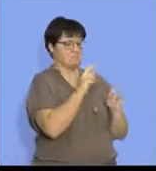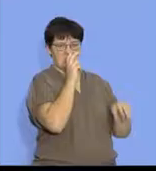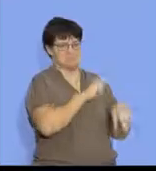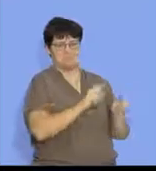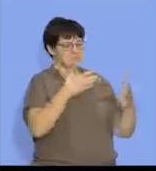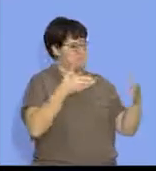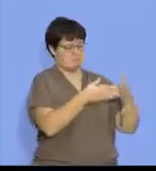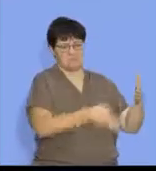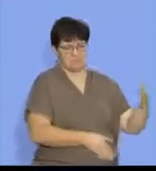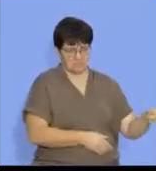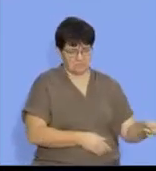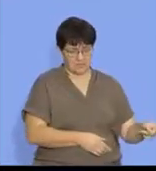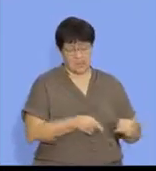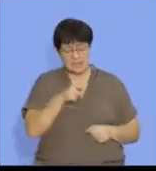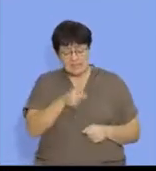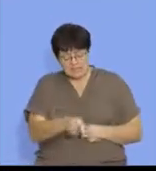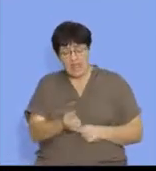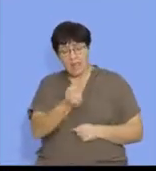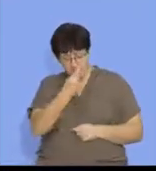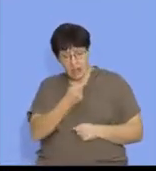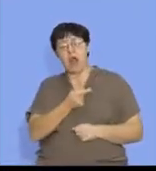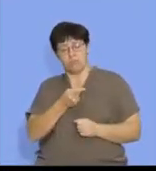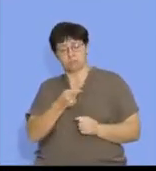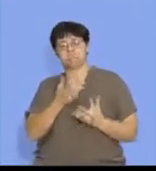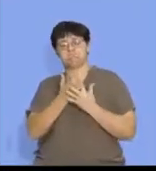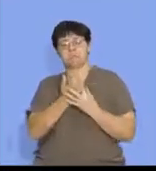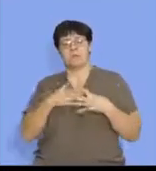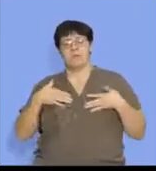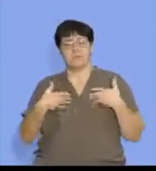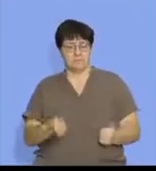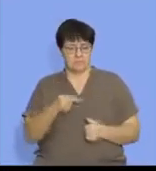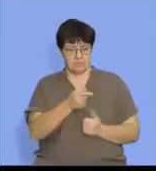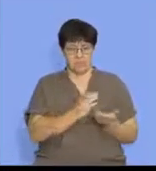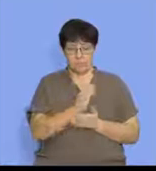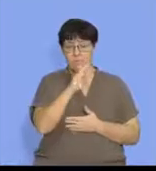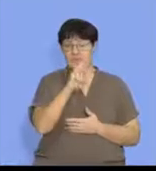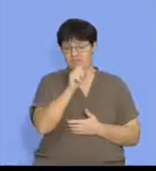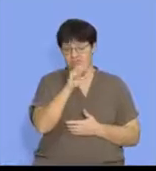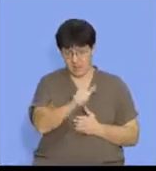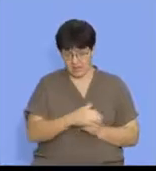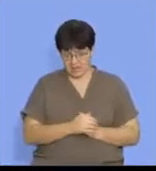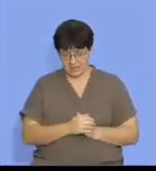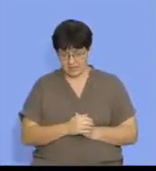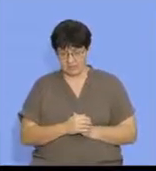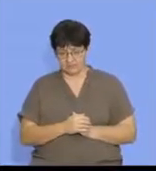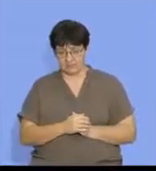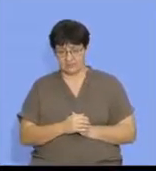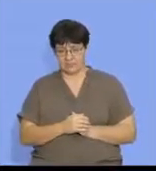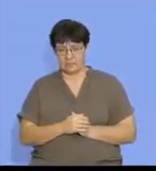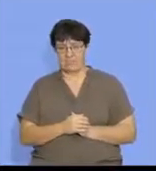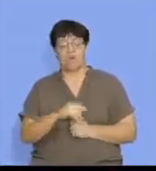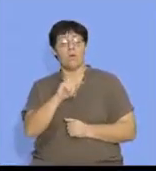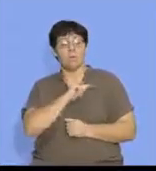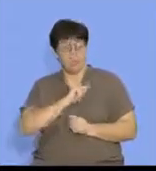So antibiotics are a medicine, a drug, right, whereby we are going to be able to treat